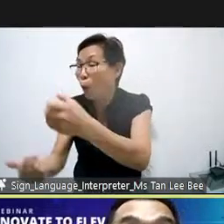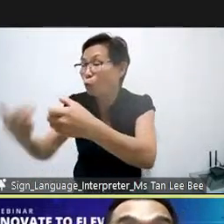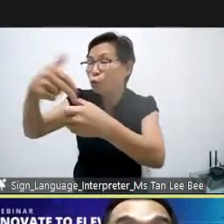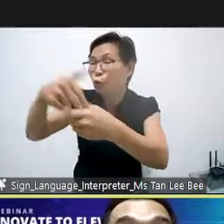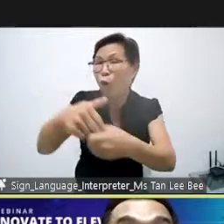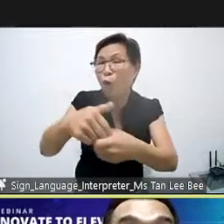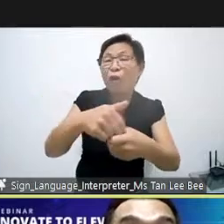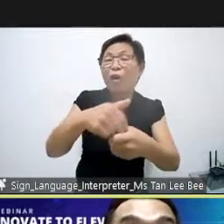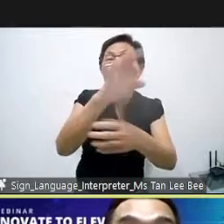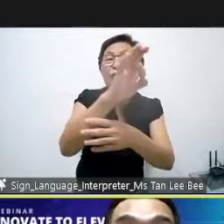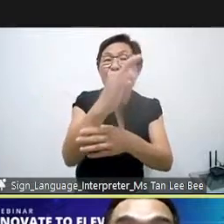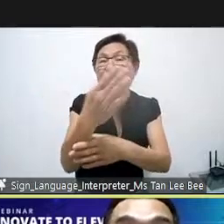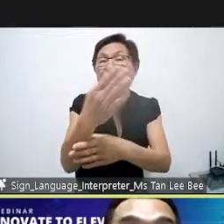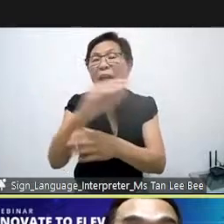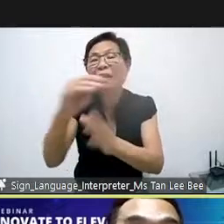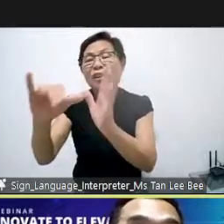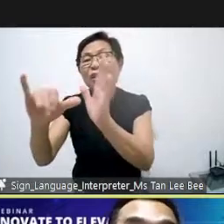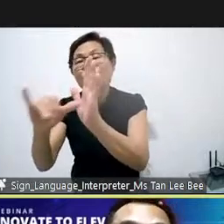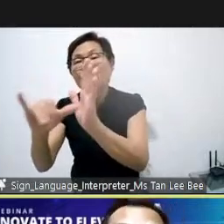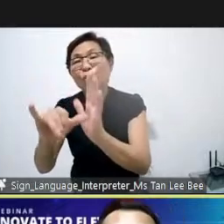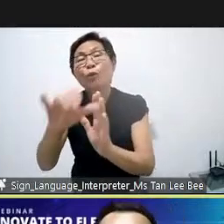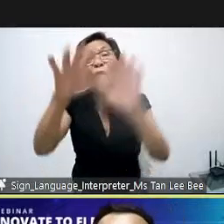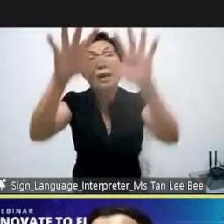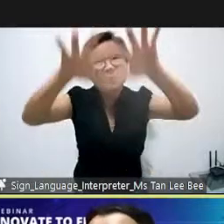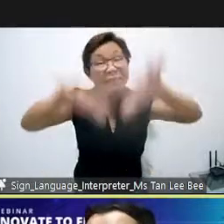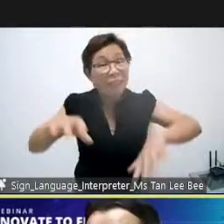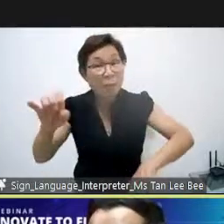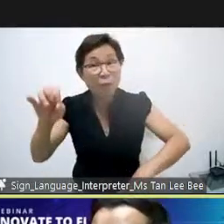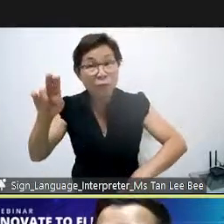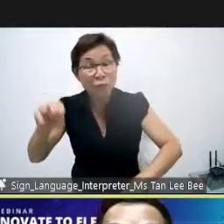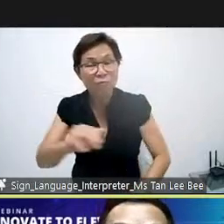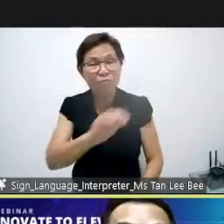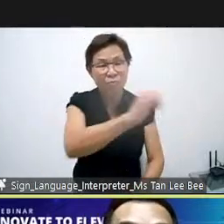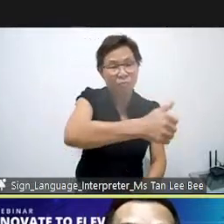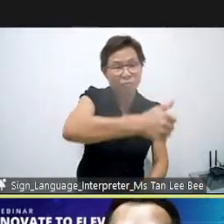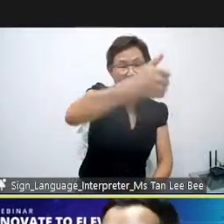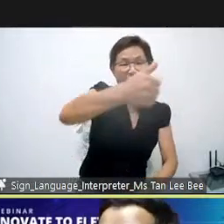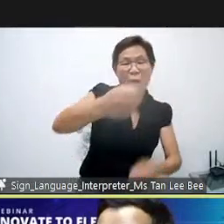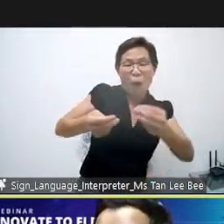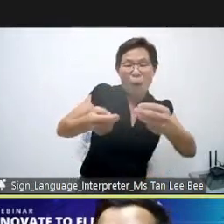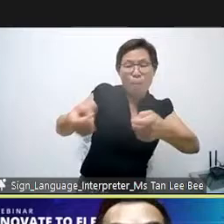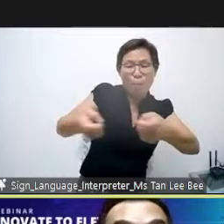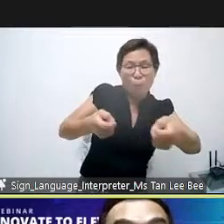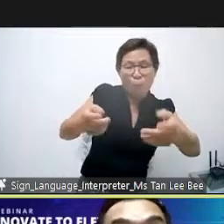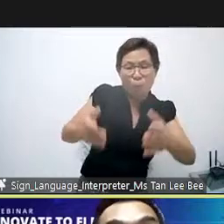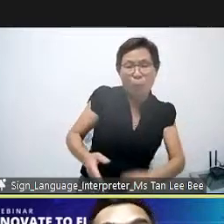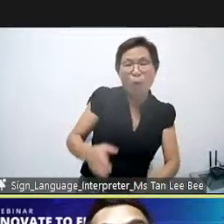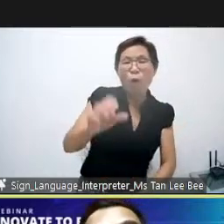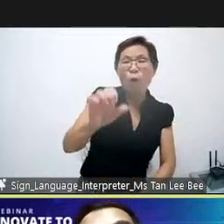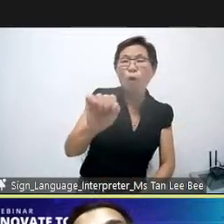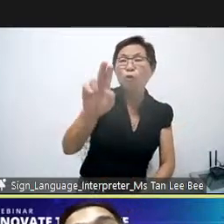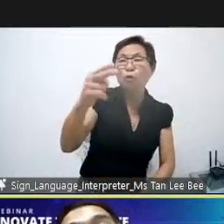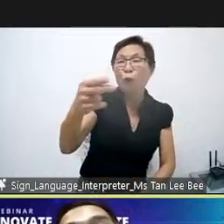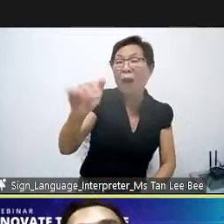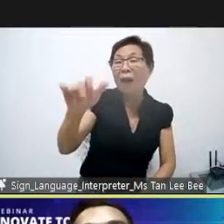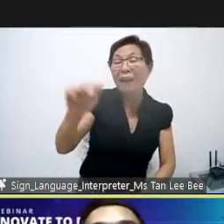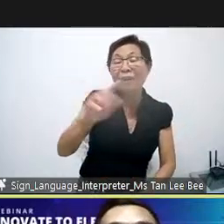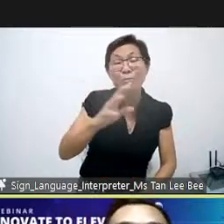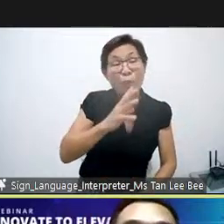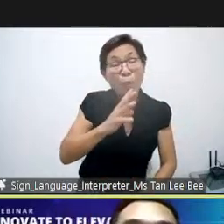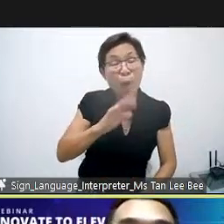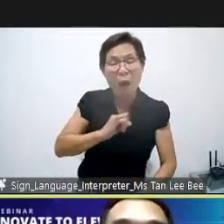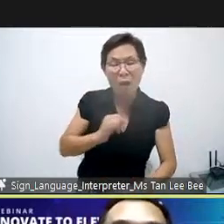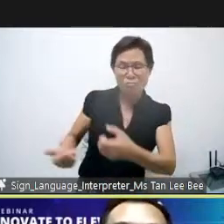Okay, first of all, as mentioned by Madam Moderator, Miss Waila, actually I've been involved